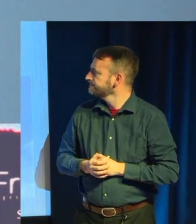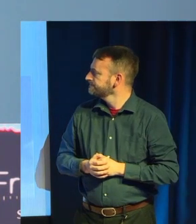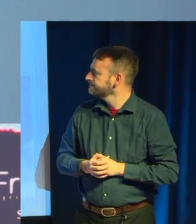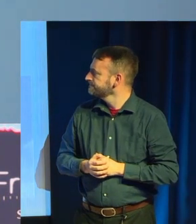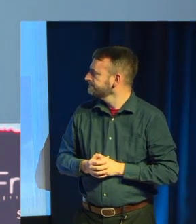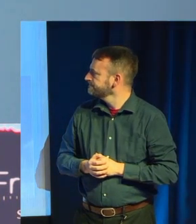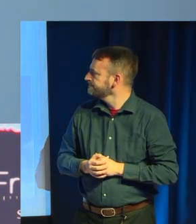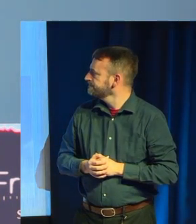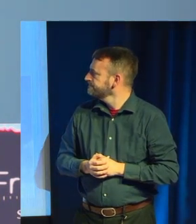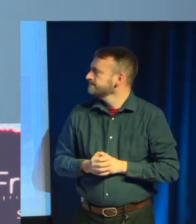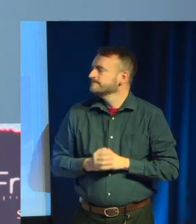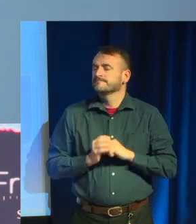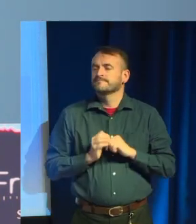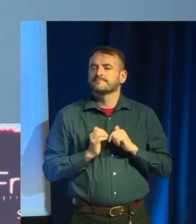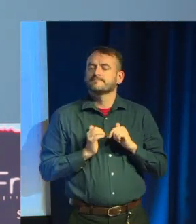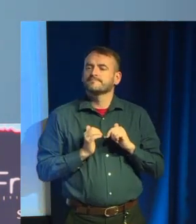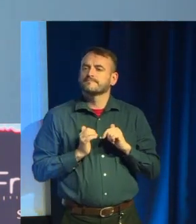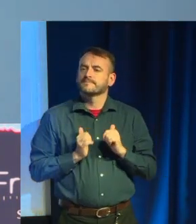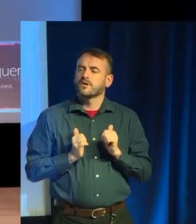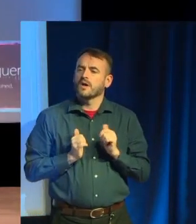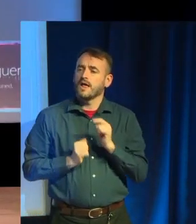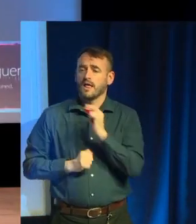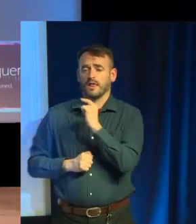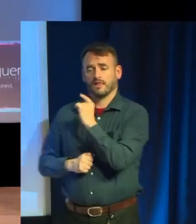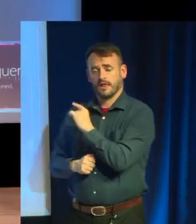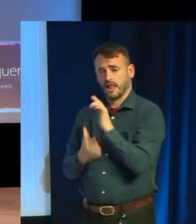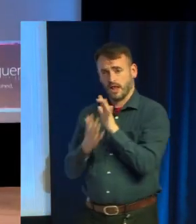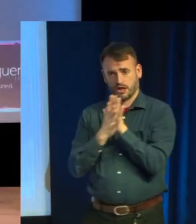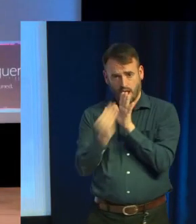Okay, so that sort of illustrates what you do in the game.